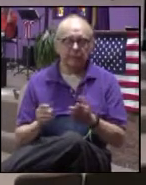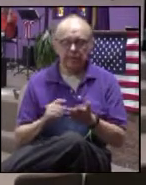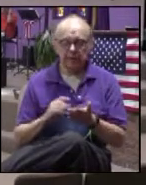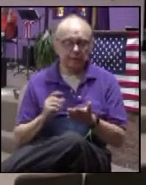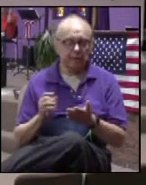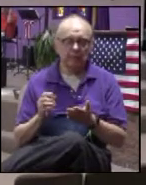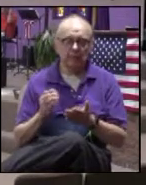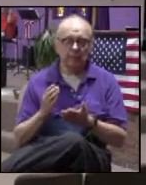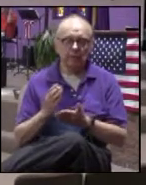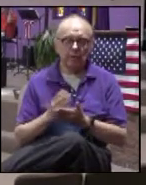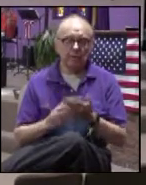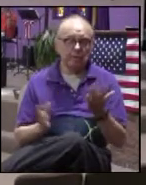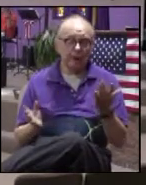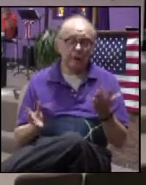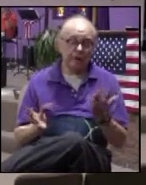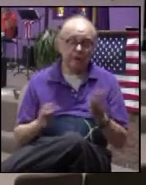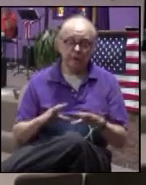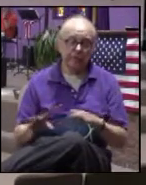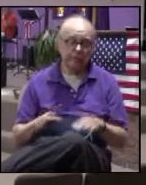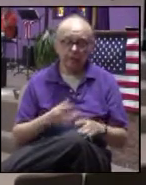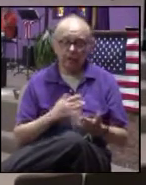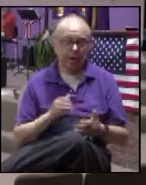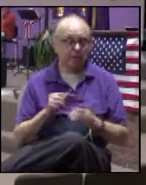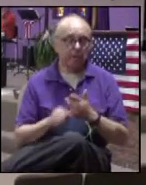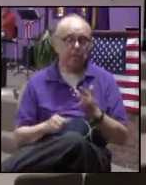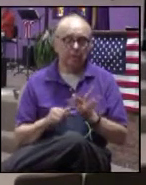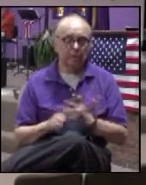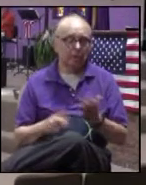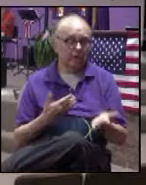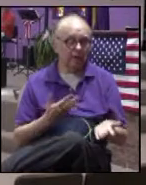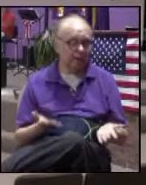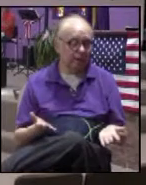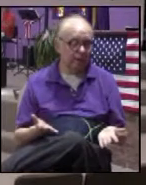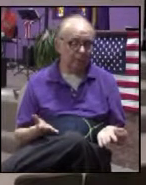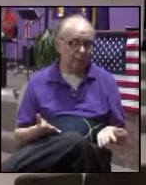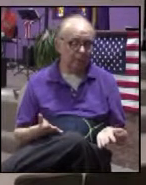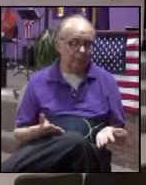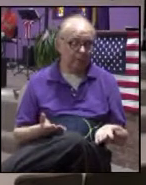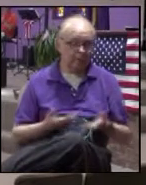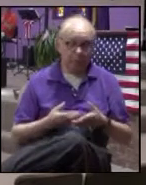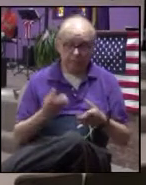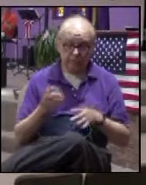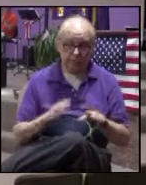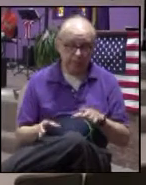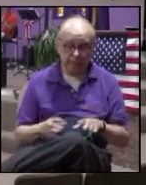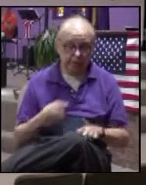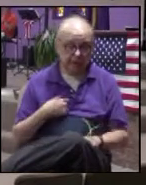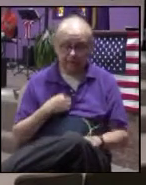heart surgery. All right, doctor, what do you want to do? What would you want to do?